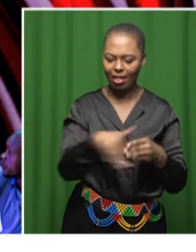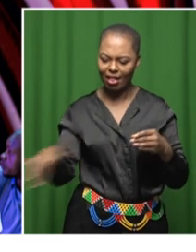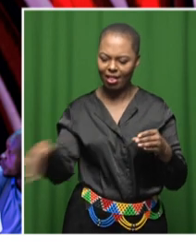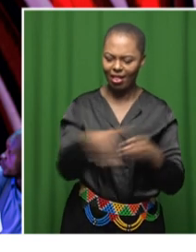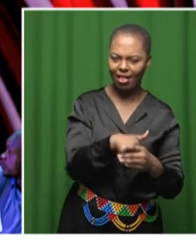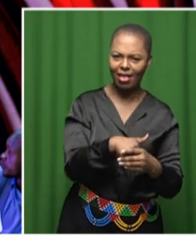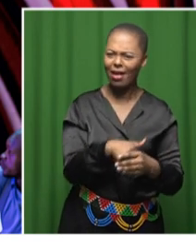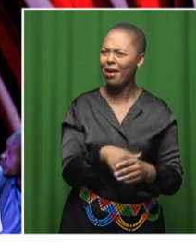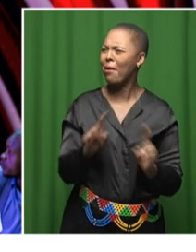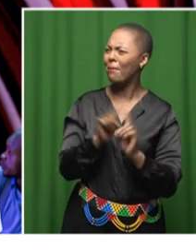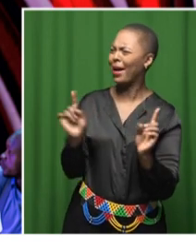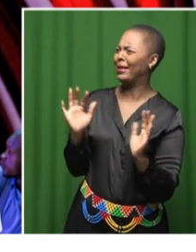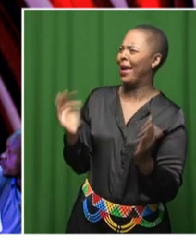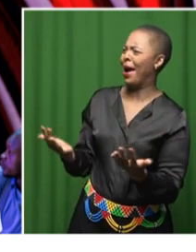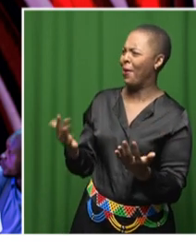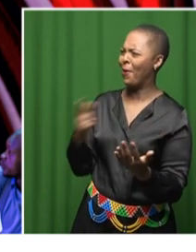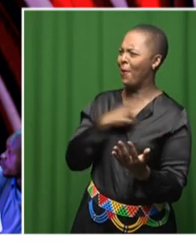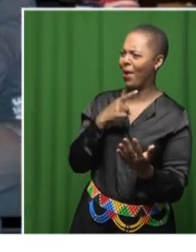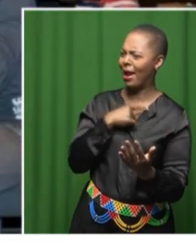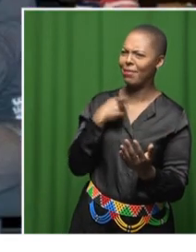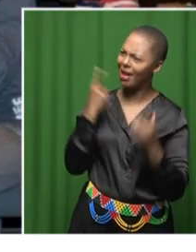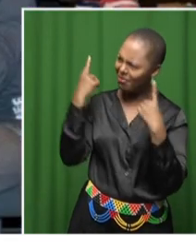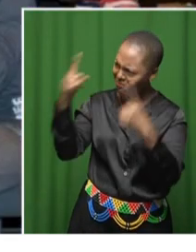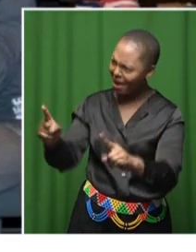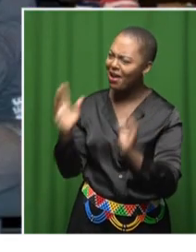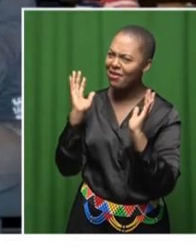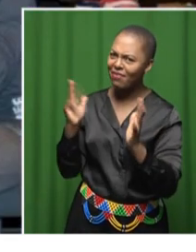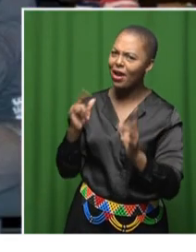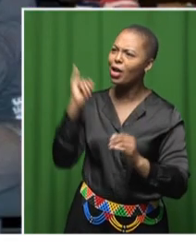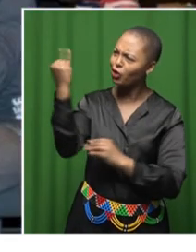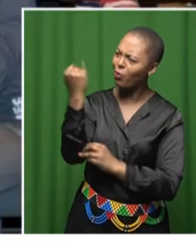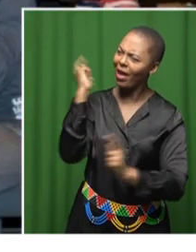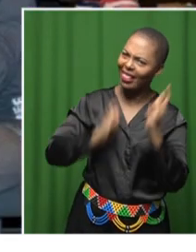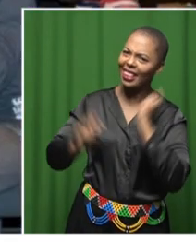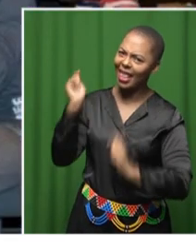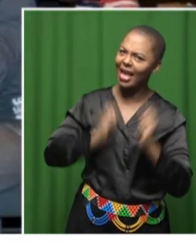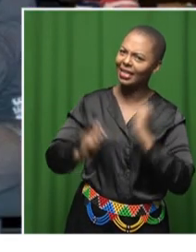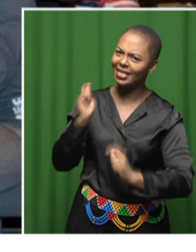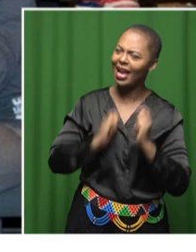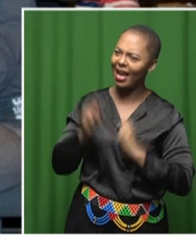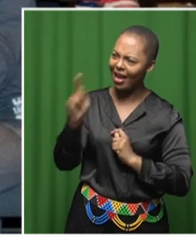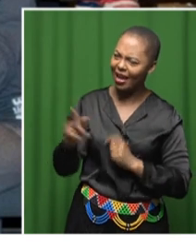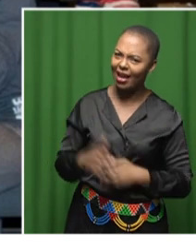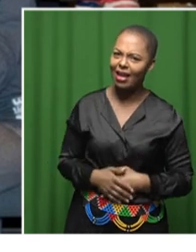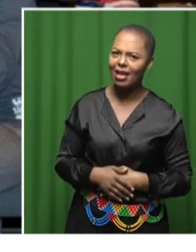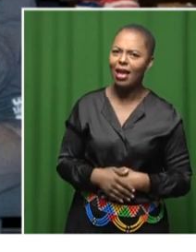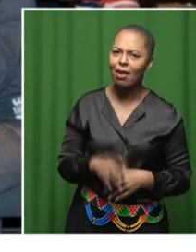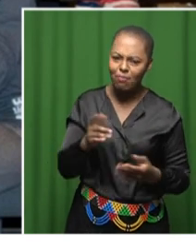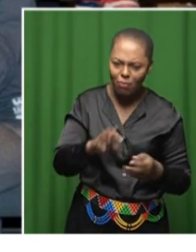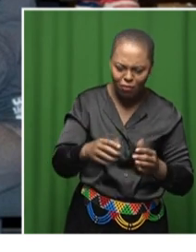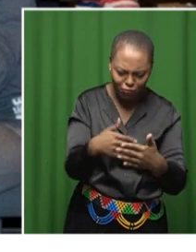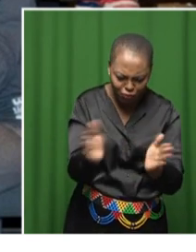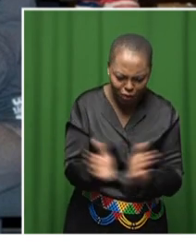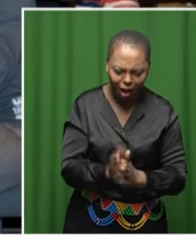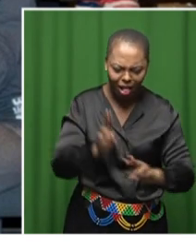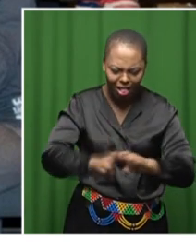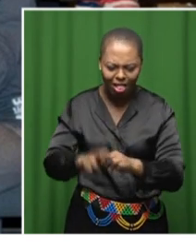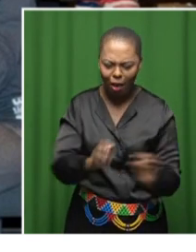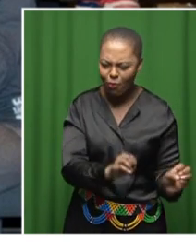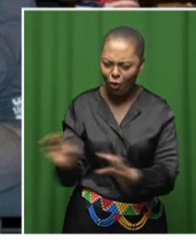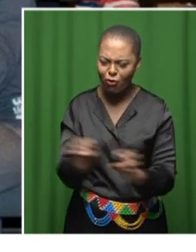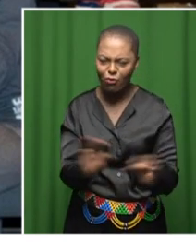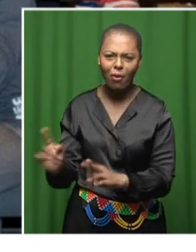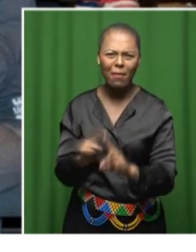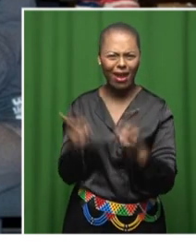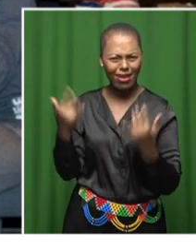without moving? Because I've been to Joburg Theatre so many times, yes. You know, the moving of the, you know, the apparatus, set. The set and everything else. How does that